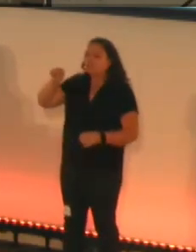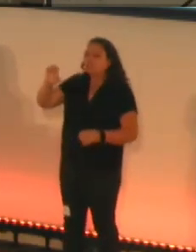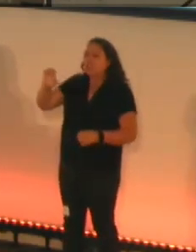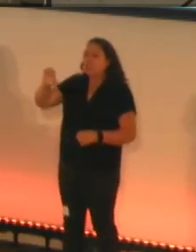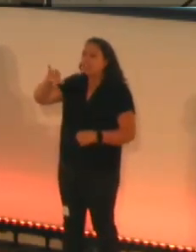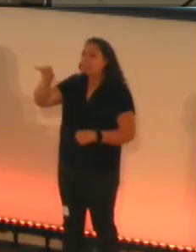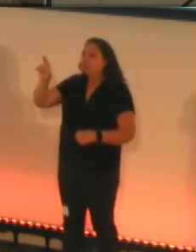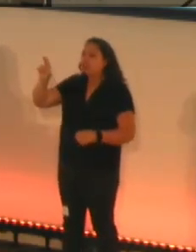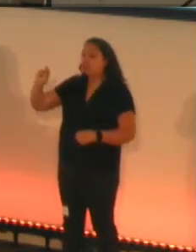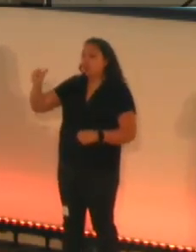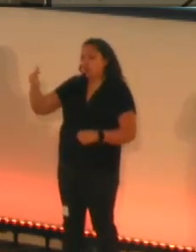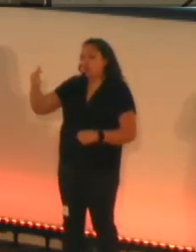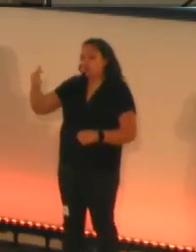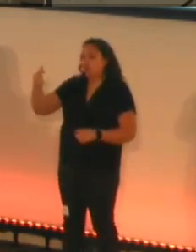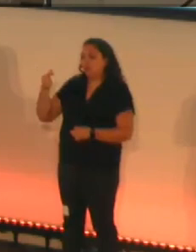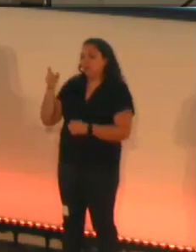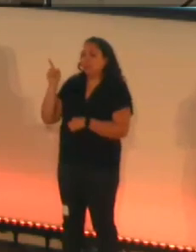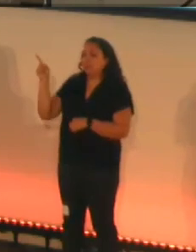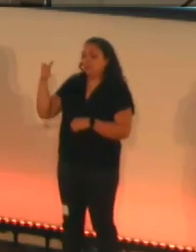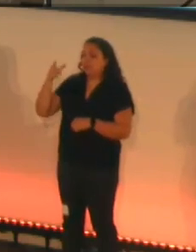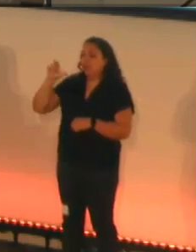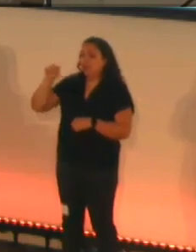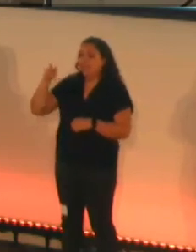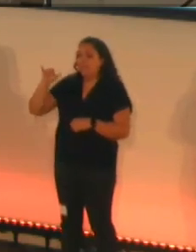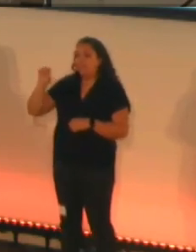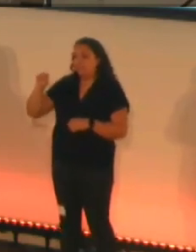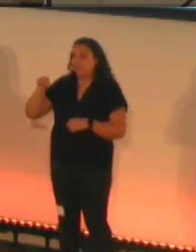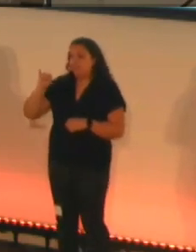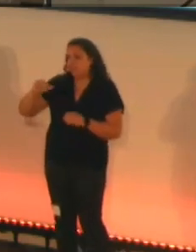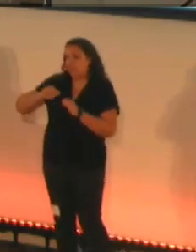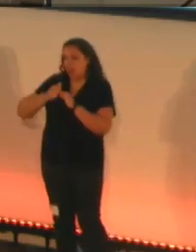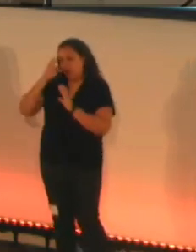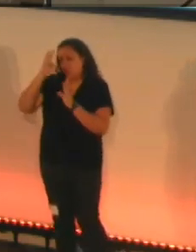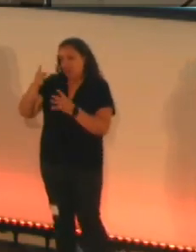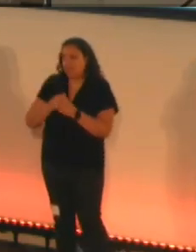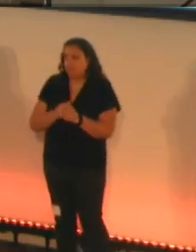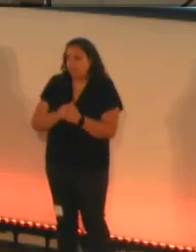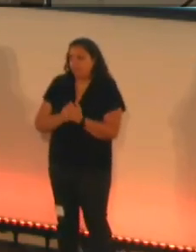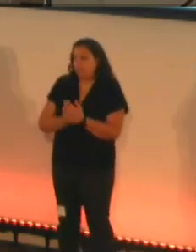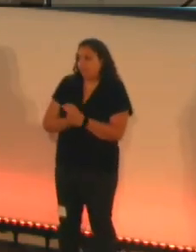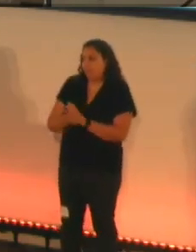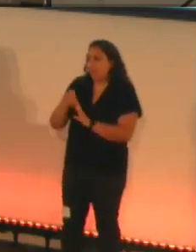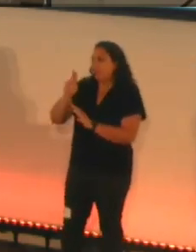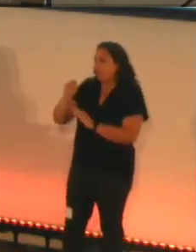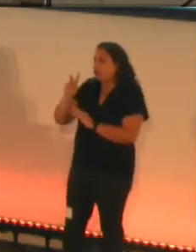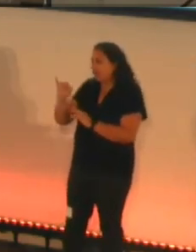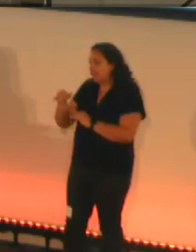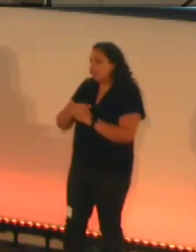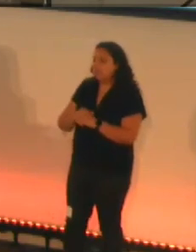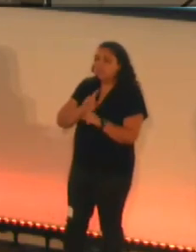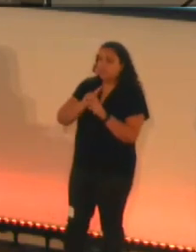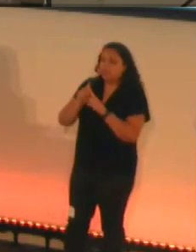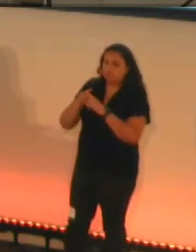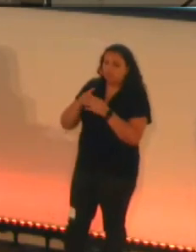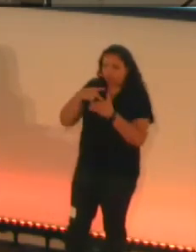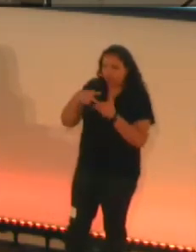the graphics, the beautiful visuals that you saw. But yes, so that's how we created it. Unity to put it all together, various graphical